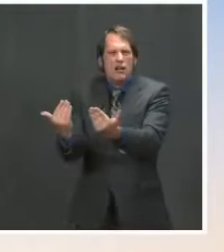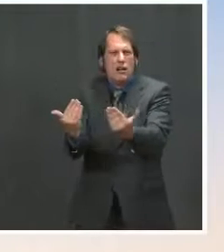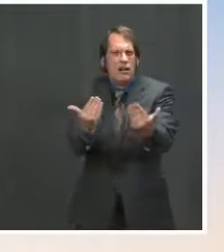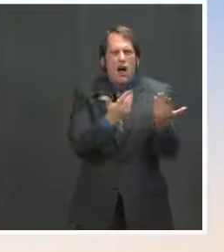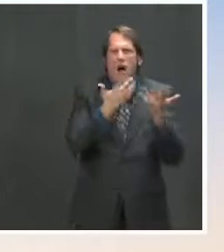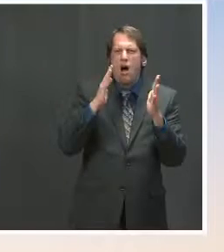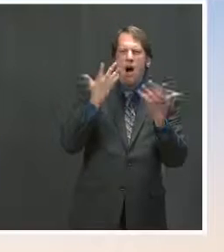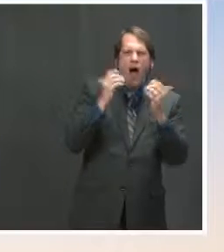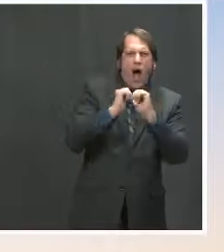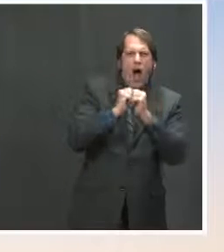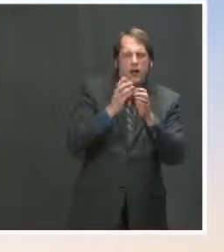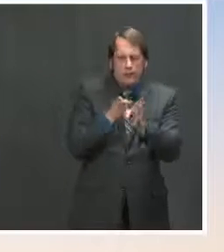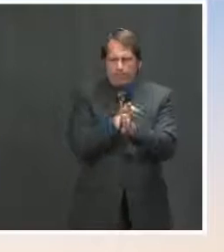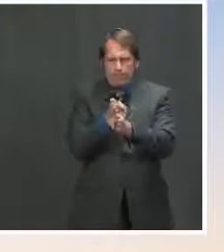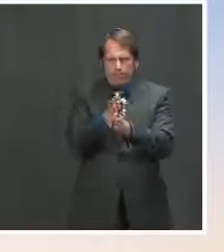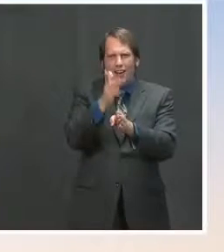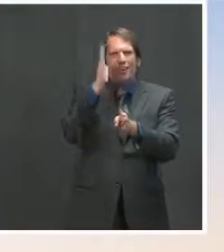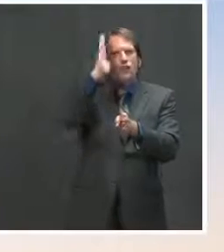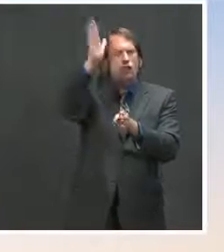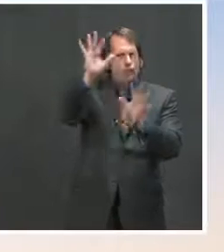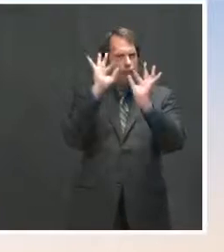vehicles